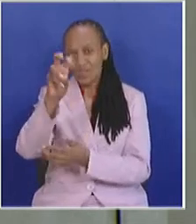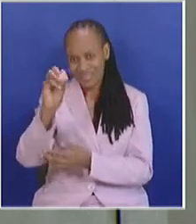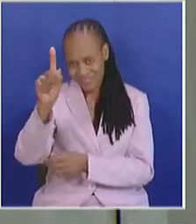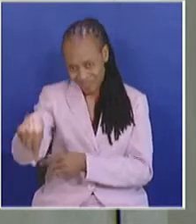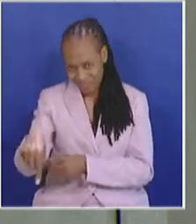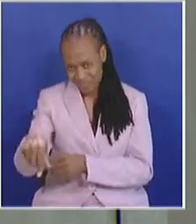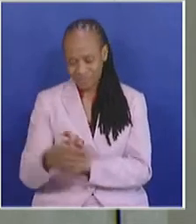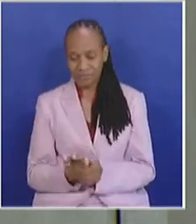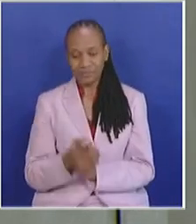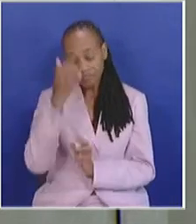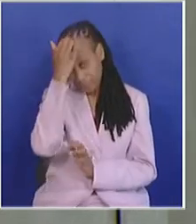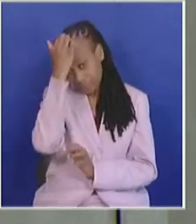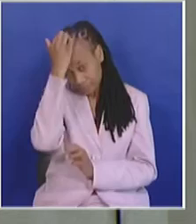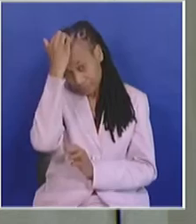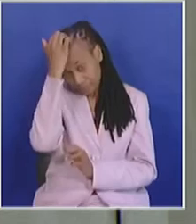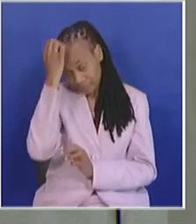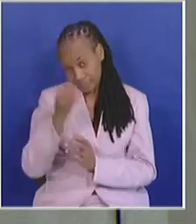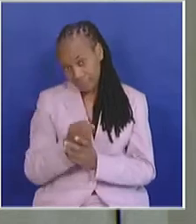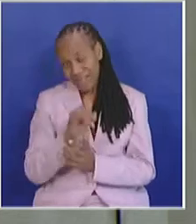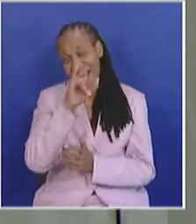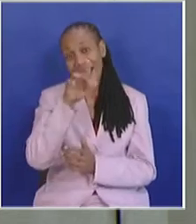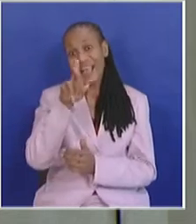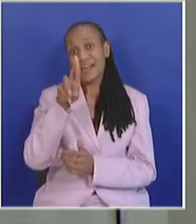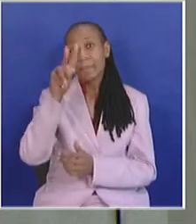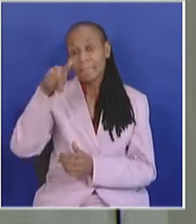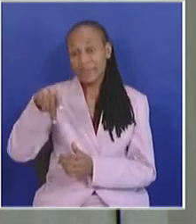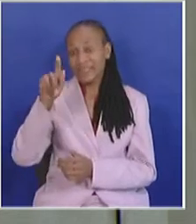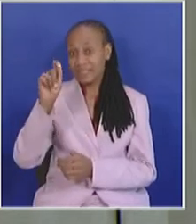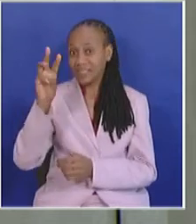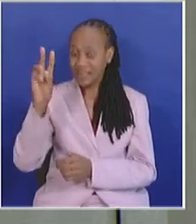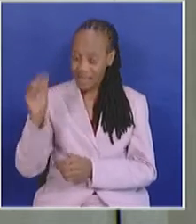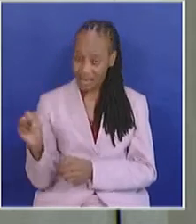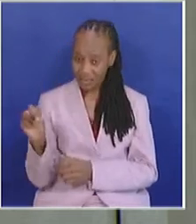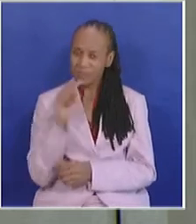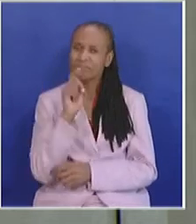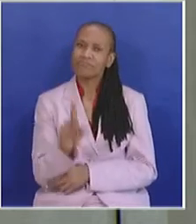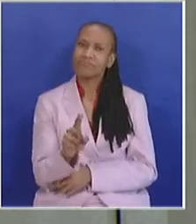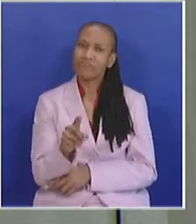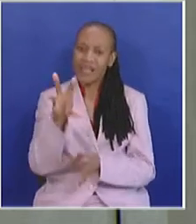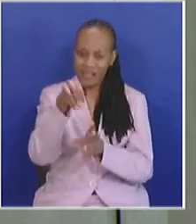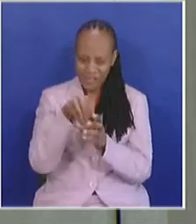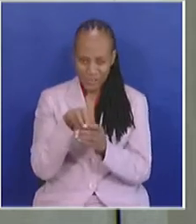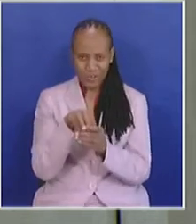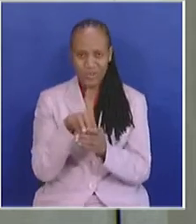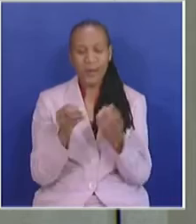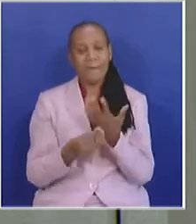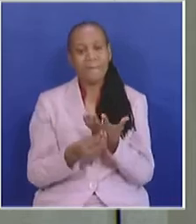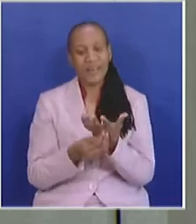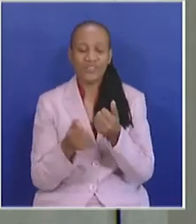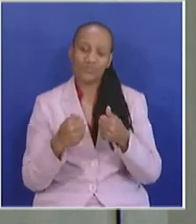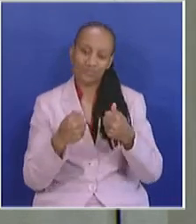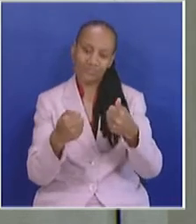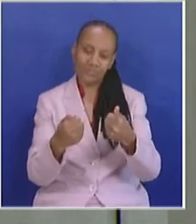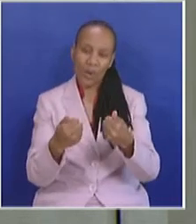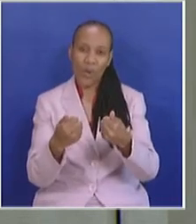additional breakthrough resulting from the IRPTN projects is the inclusion of the current minibus operators and drivers